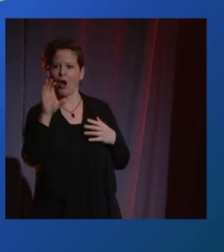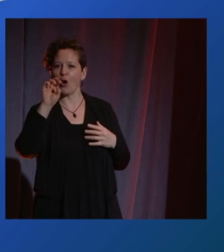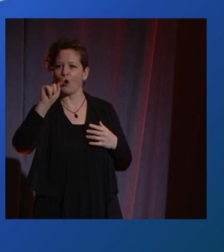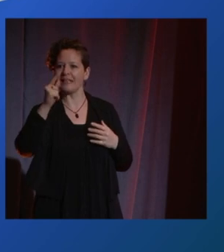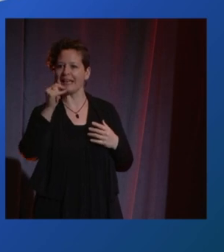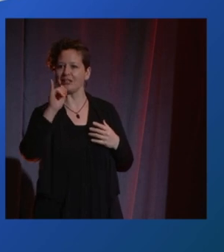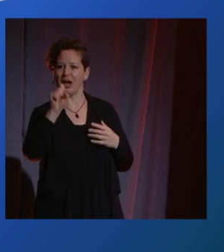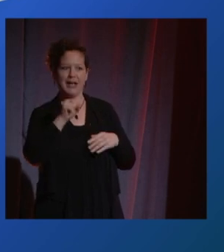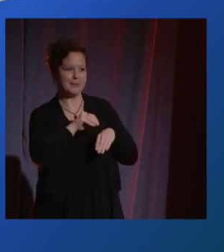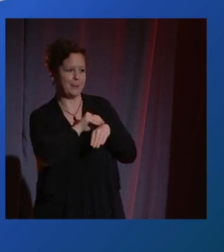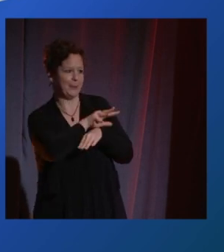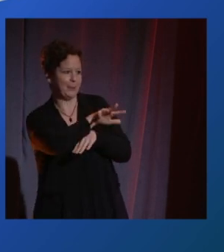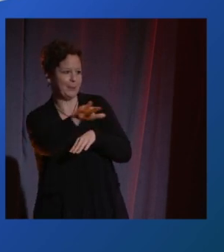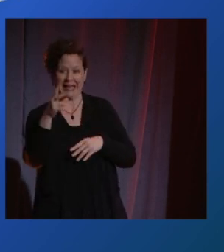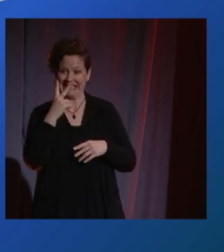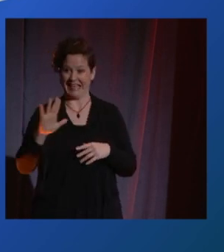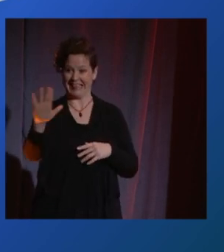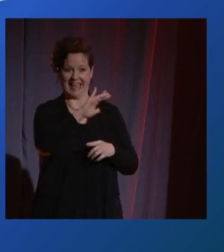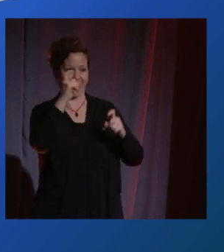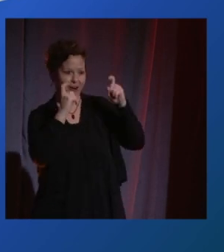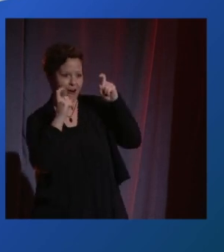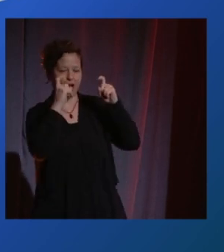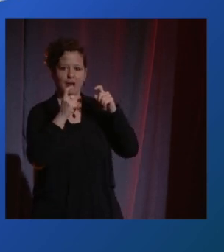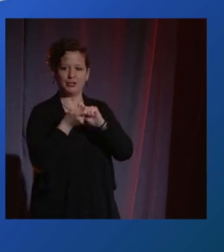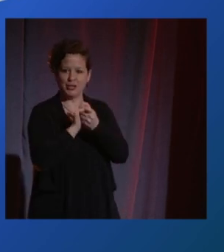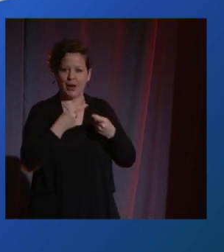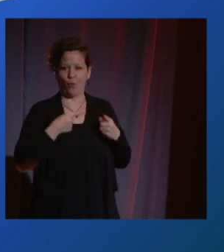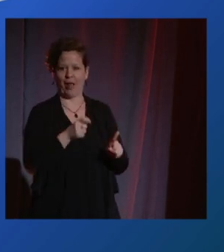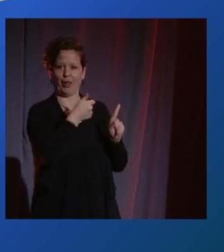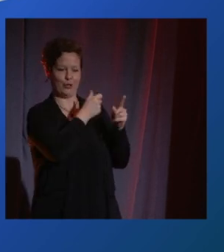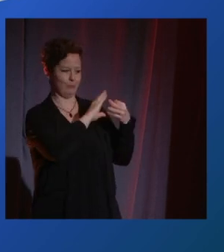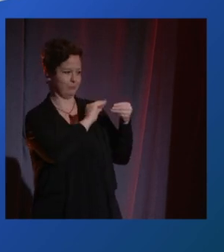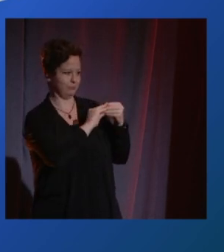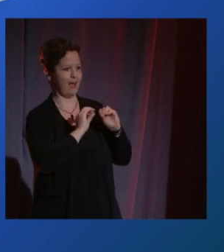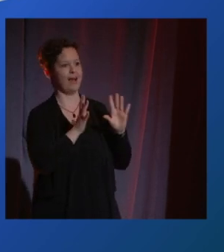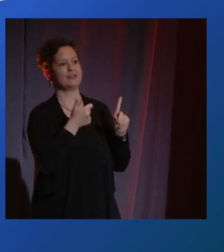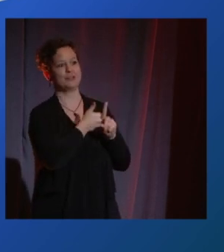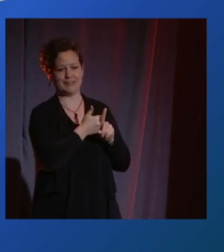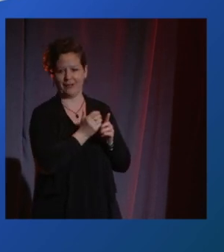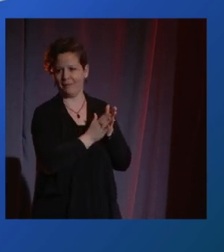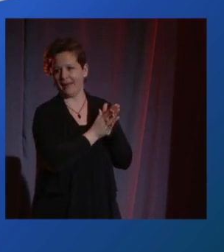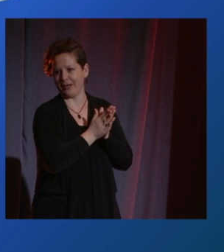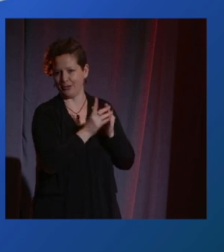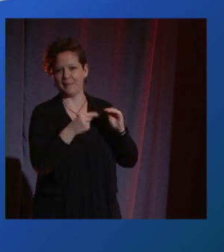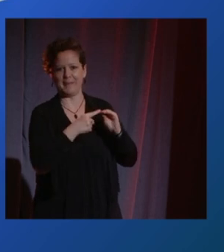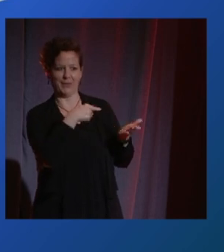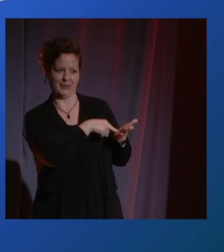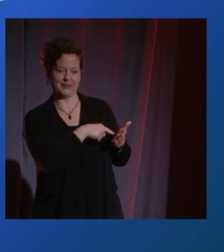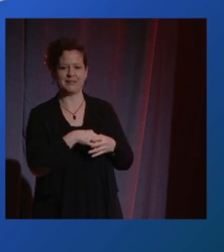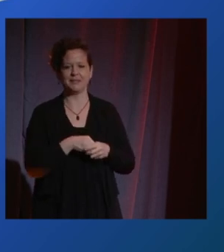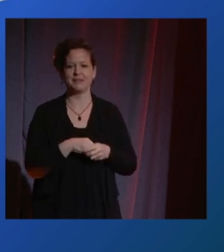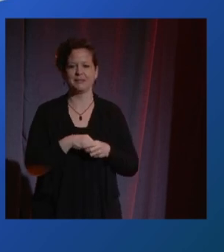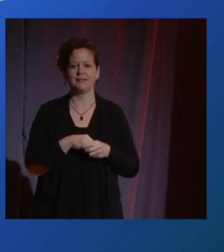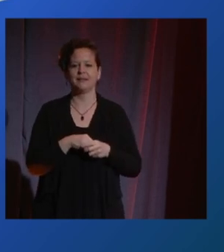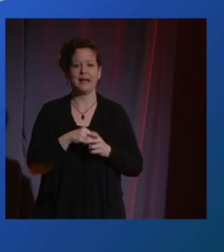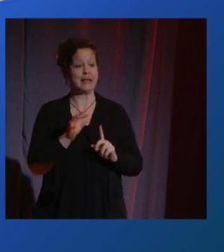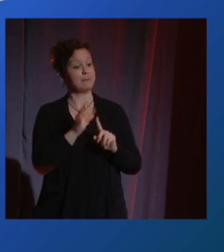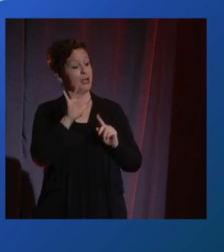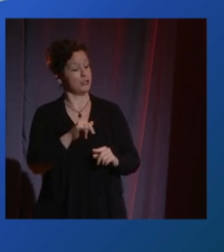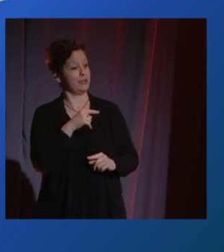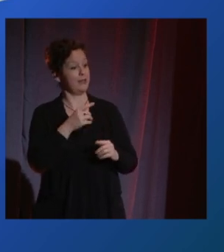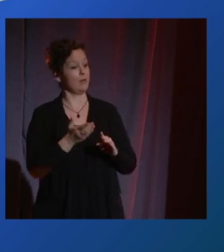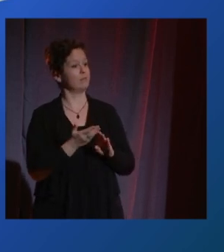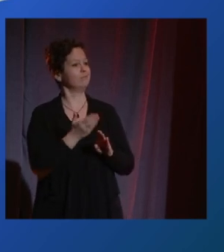and watching you know the audience faces and you definitely see the sparkle in the eyes especially when you ask them the question how did